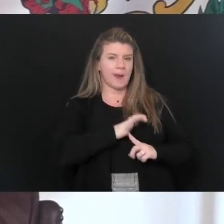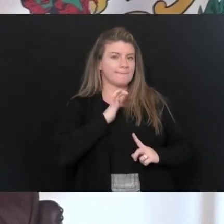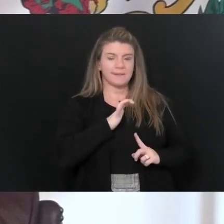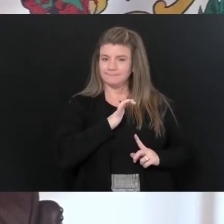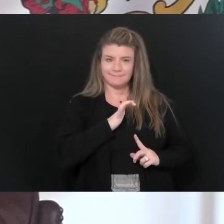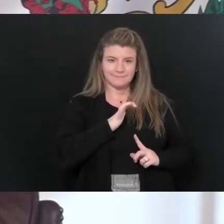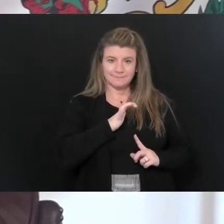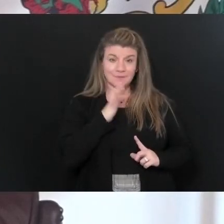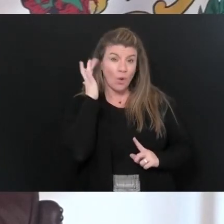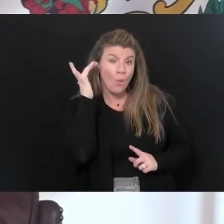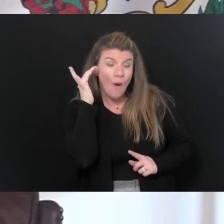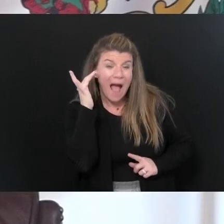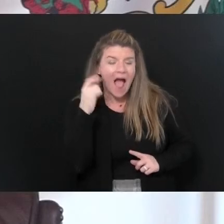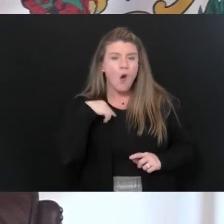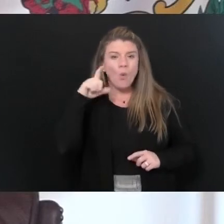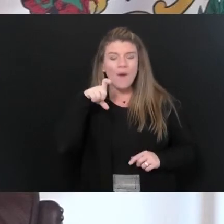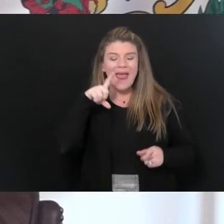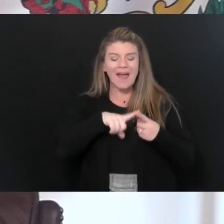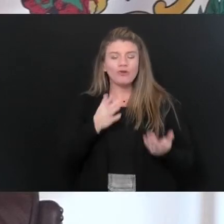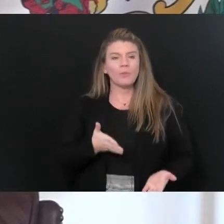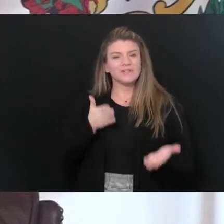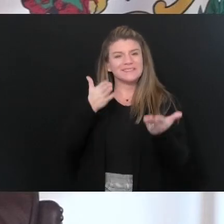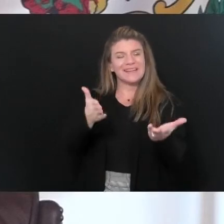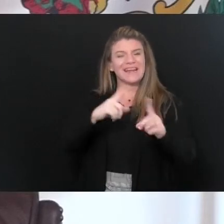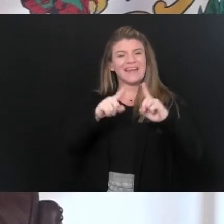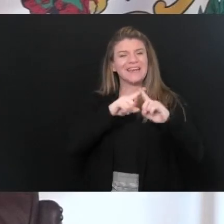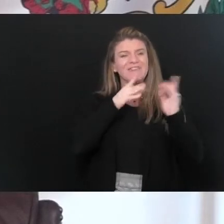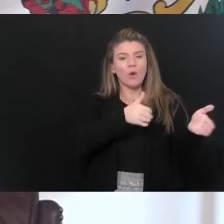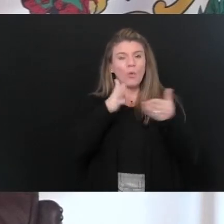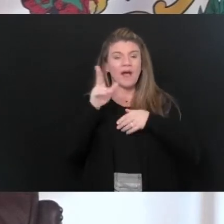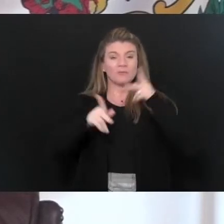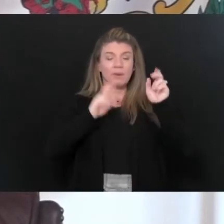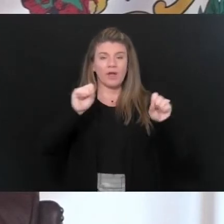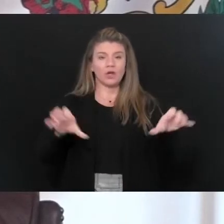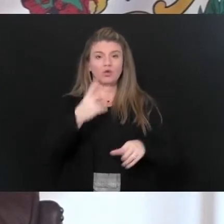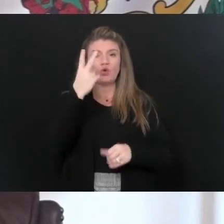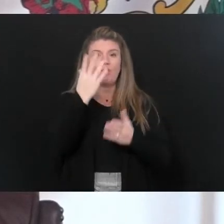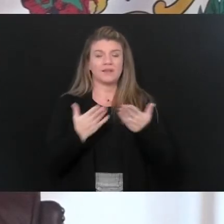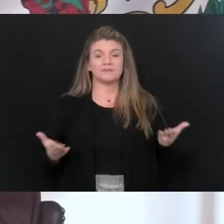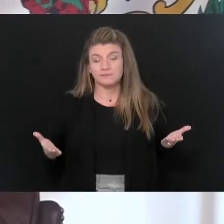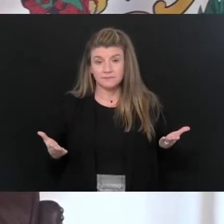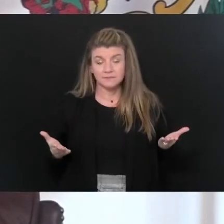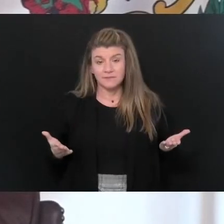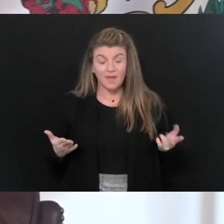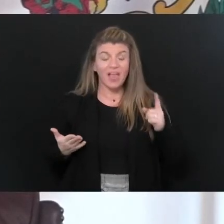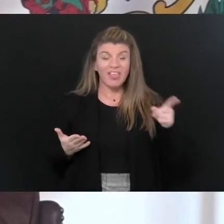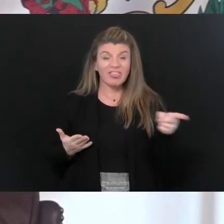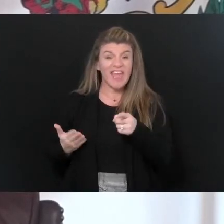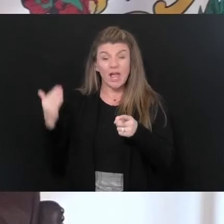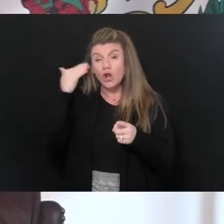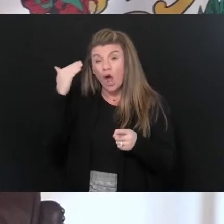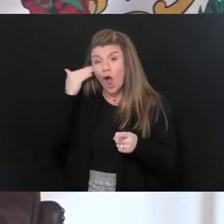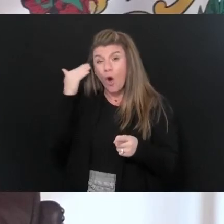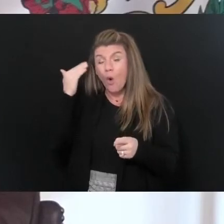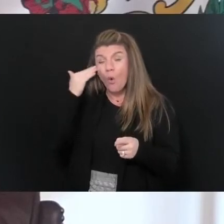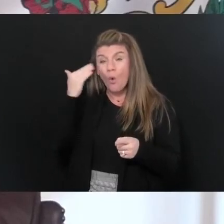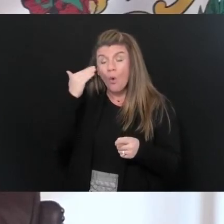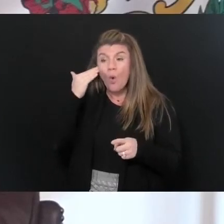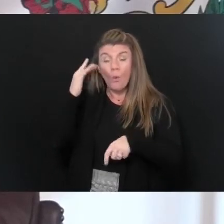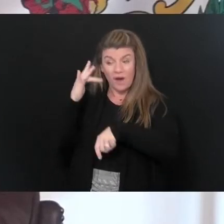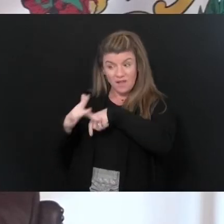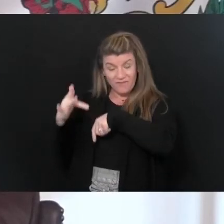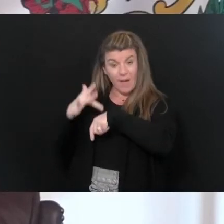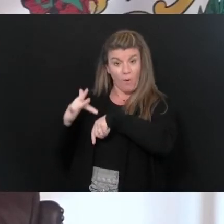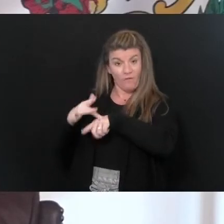in ways to where people can do two things. They can know when it is available